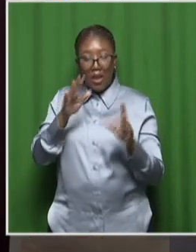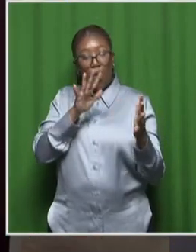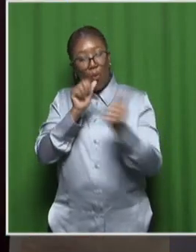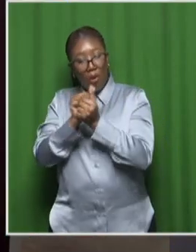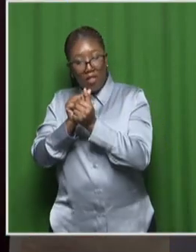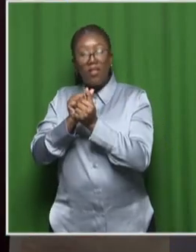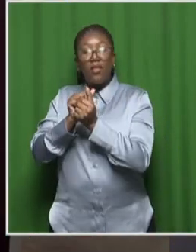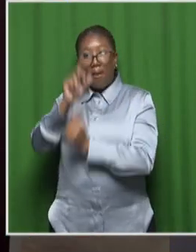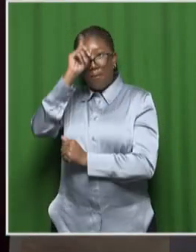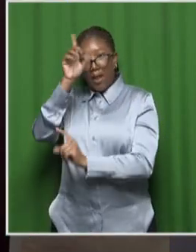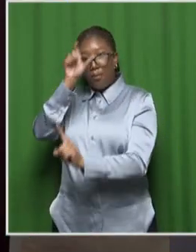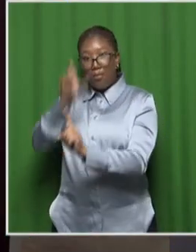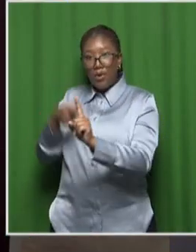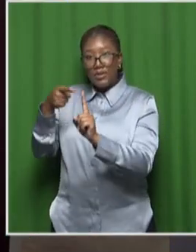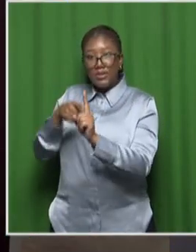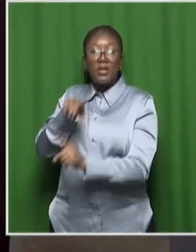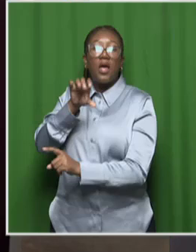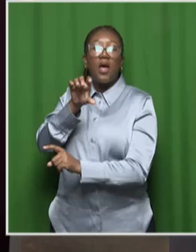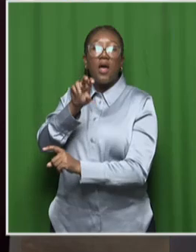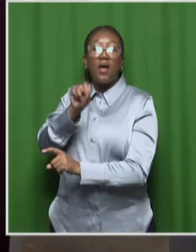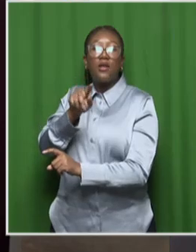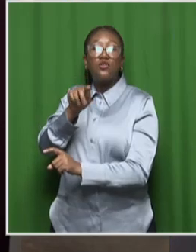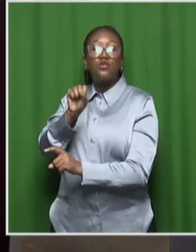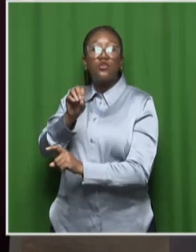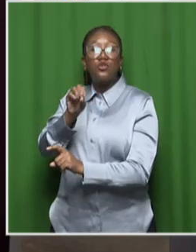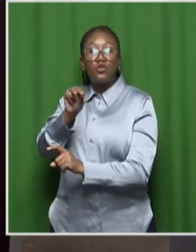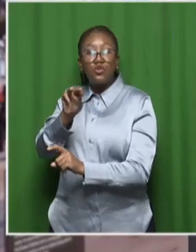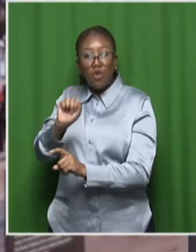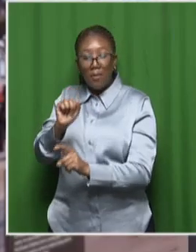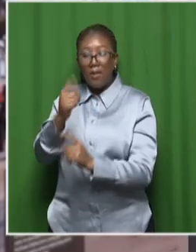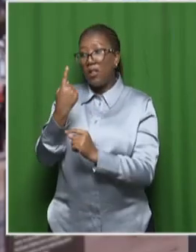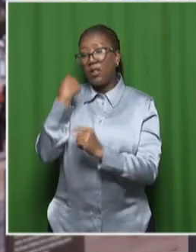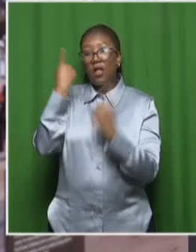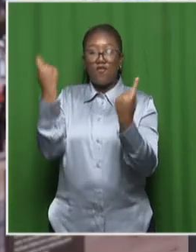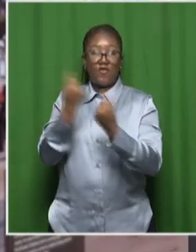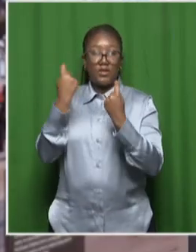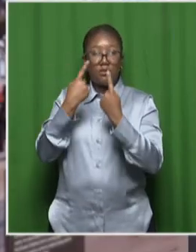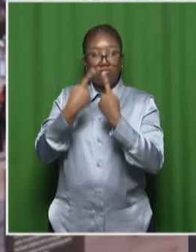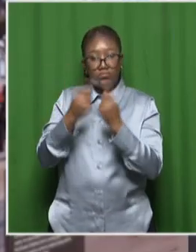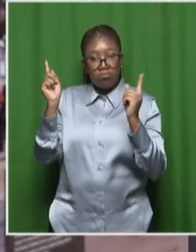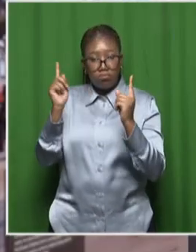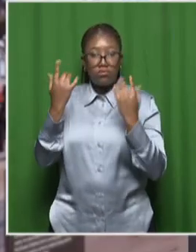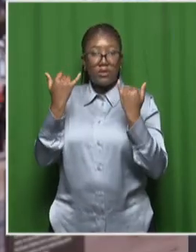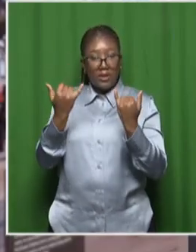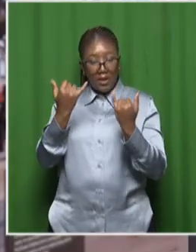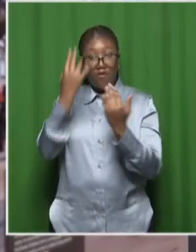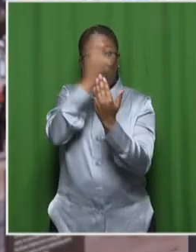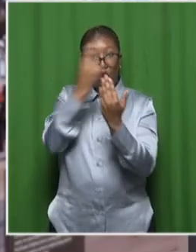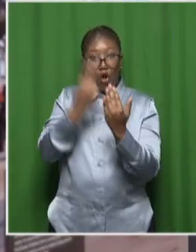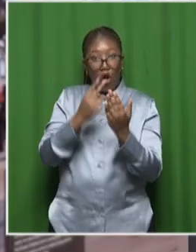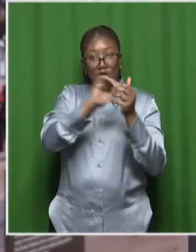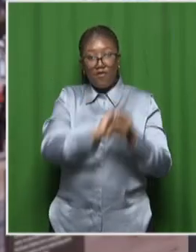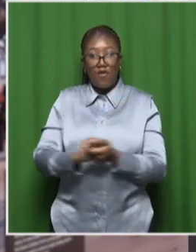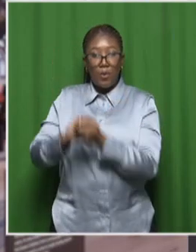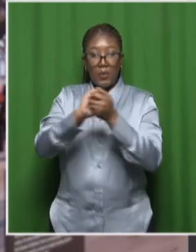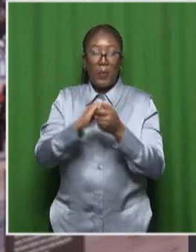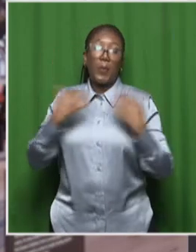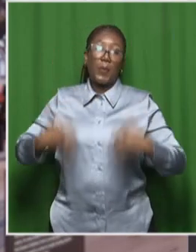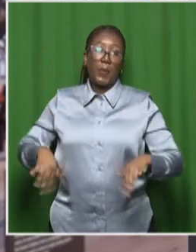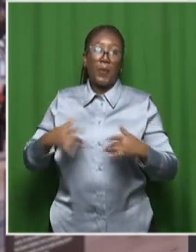and Nwagbogu, founder of the LagosPhoto Festival at large, and the African Artists Foundation. It's really an exploration of the lives